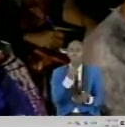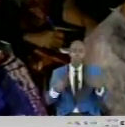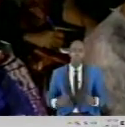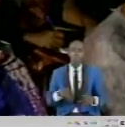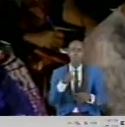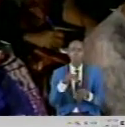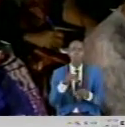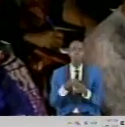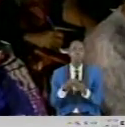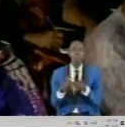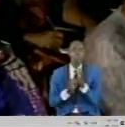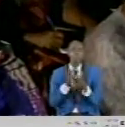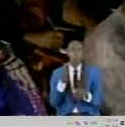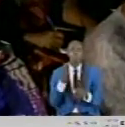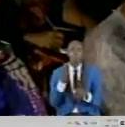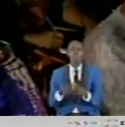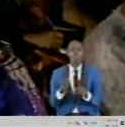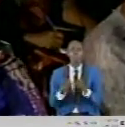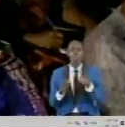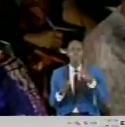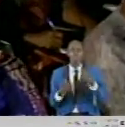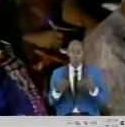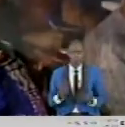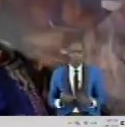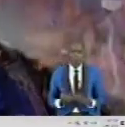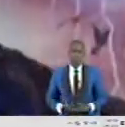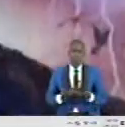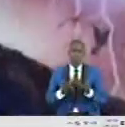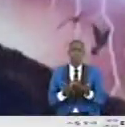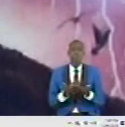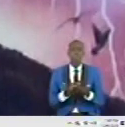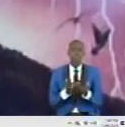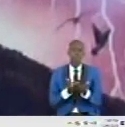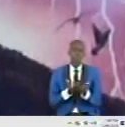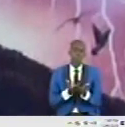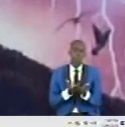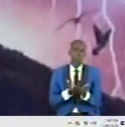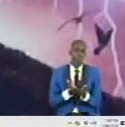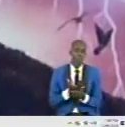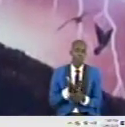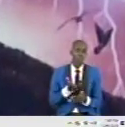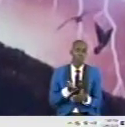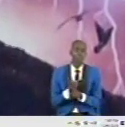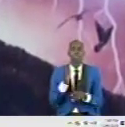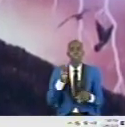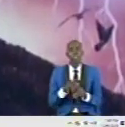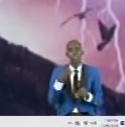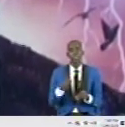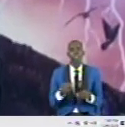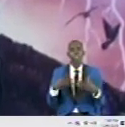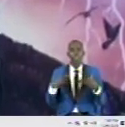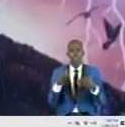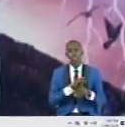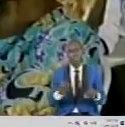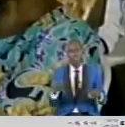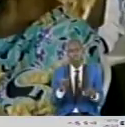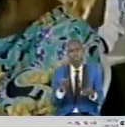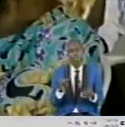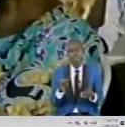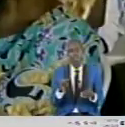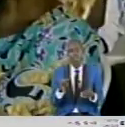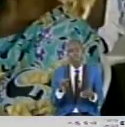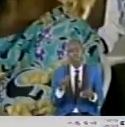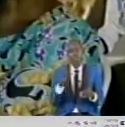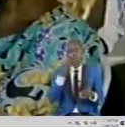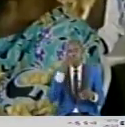the person pass right in the Heavenly Covenant healing Covenant holy covenants